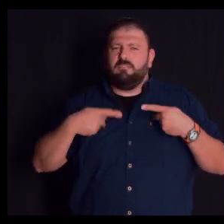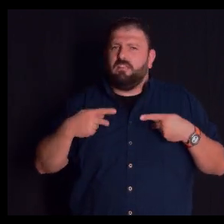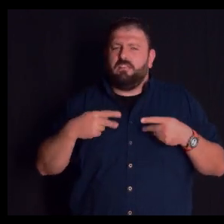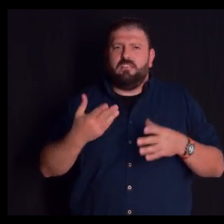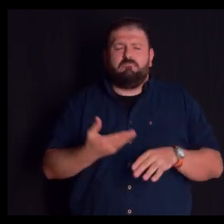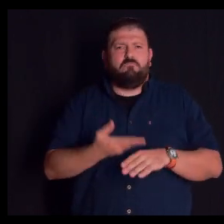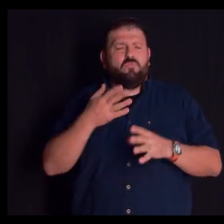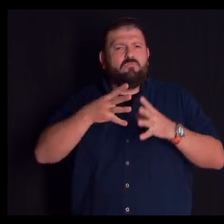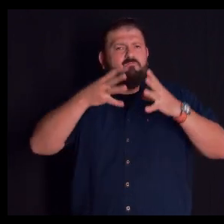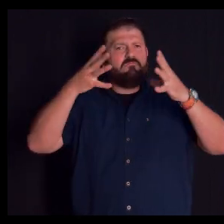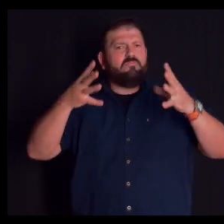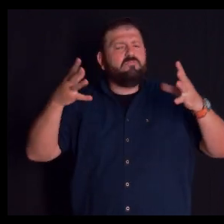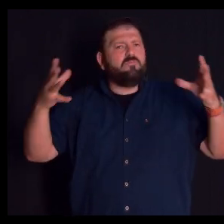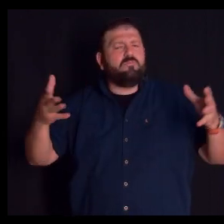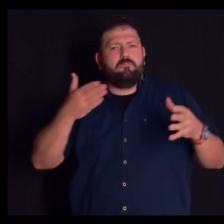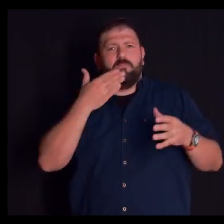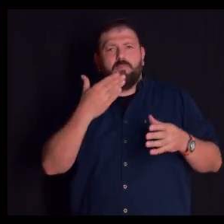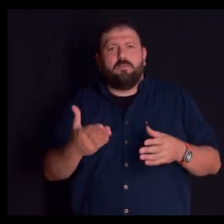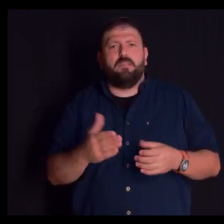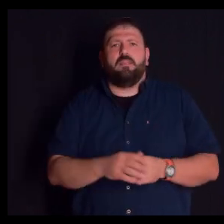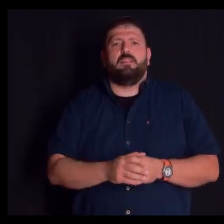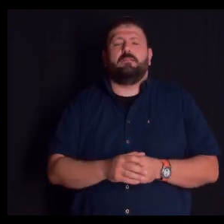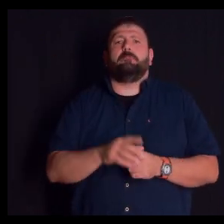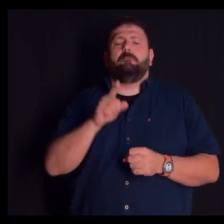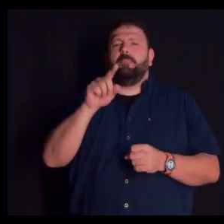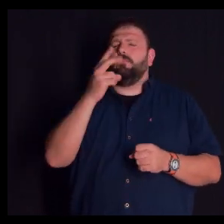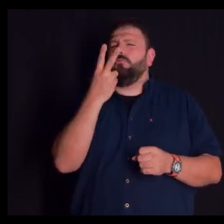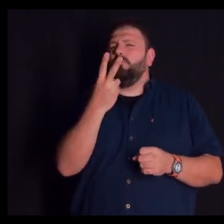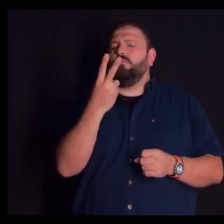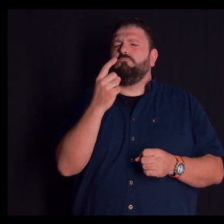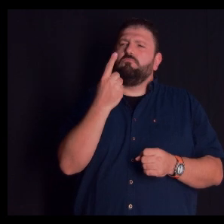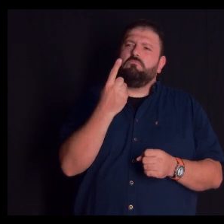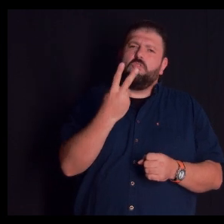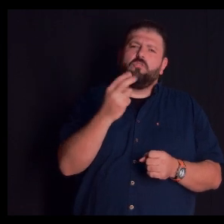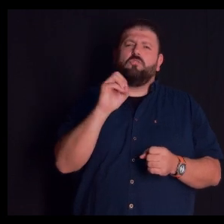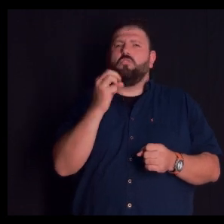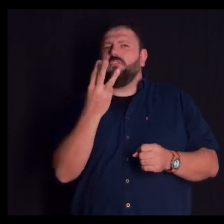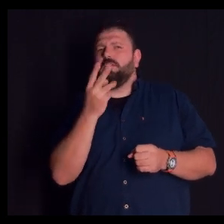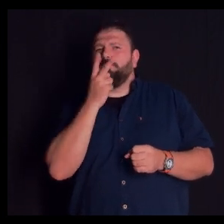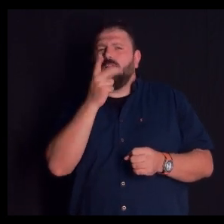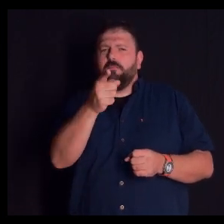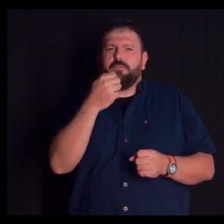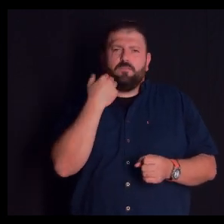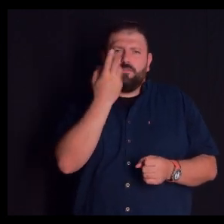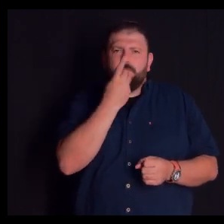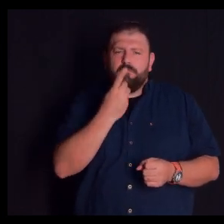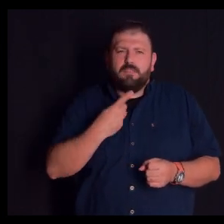you will have abundant people. I want to ask in 2 or 3 words, please tell us,